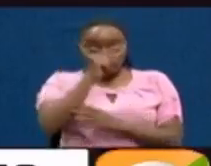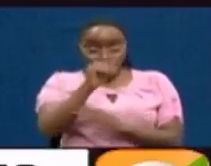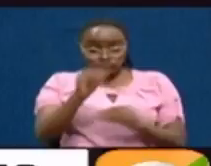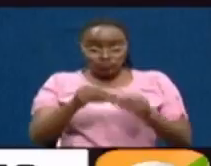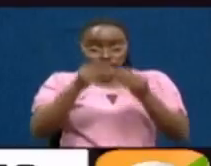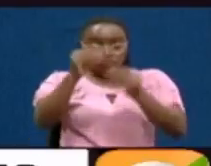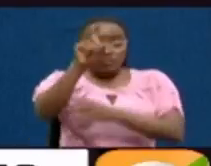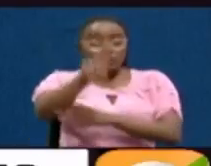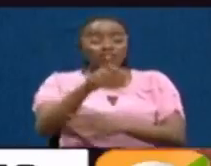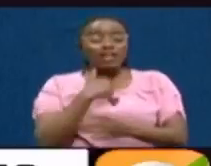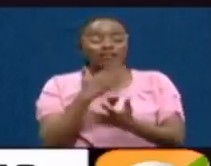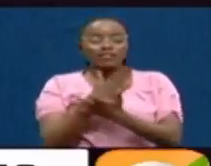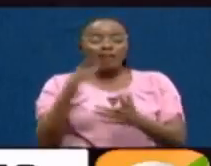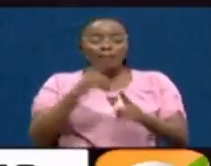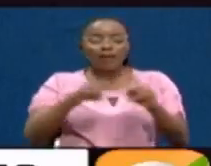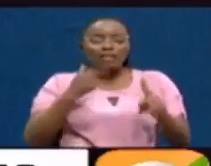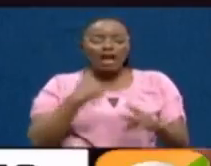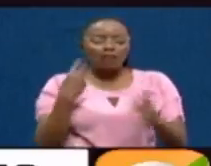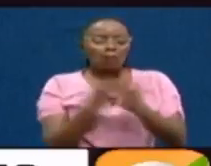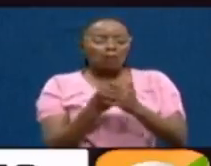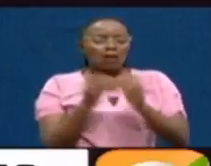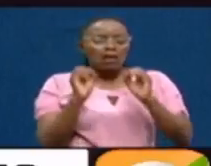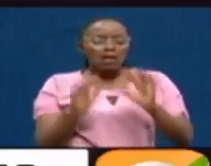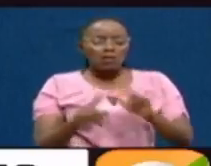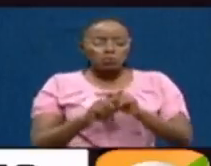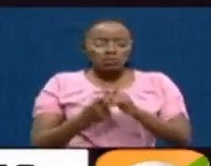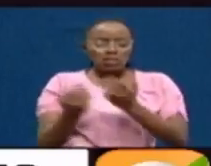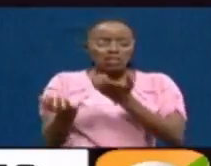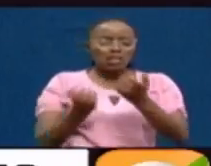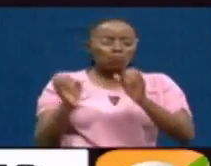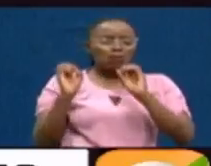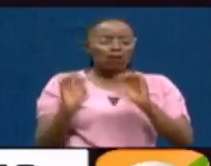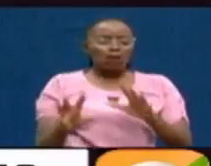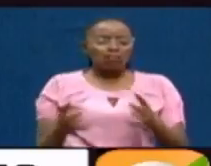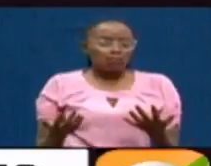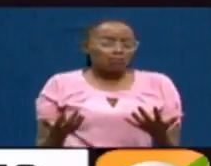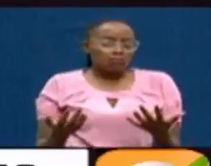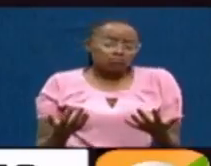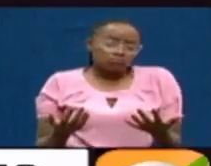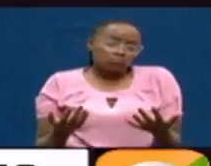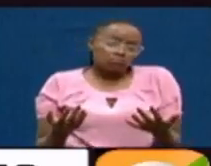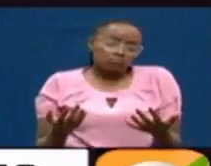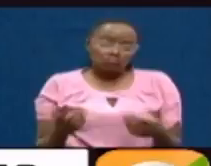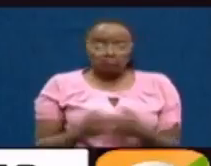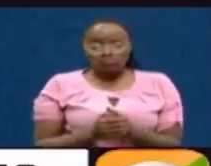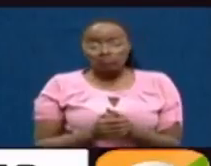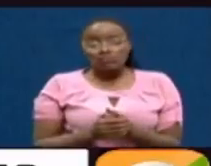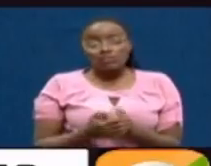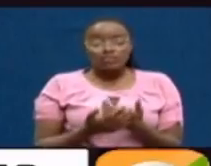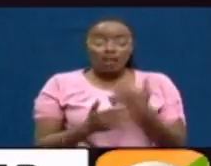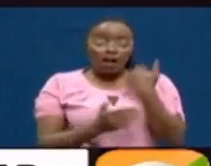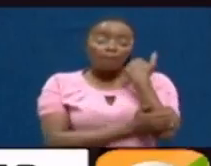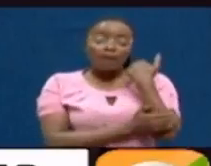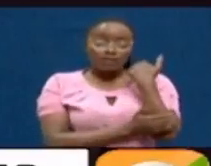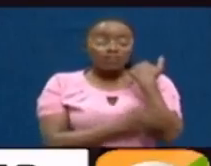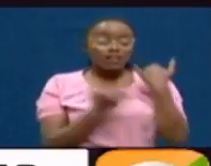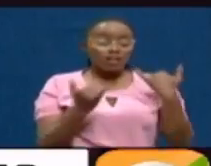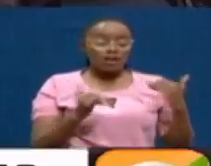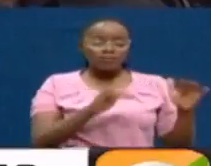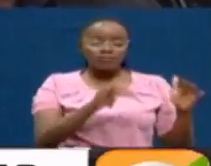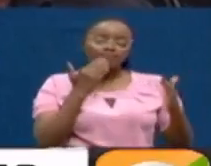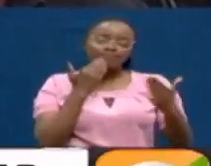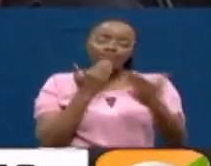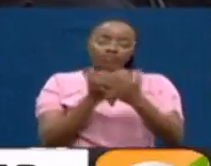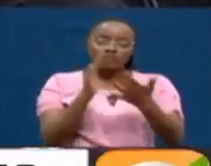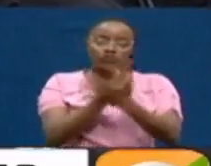have something, but I don't have that money to start this business. Oh wow. So okay. It is really crazy. All right. Yes, thank you for